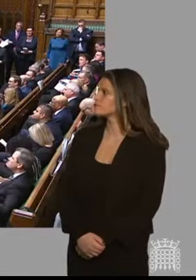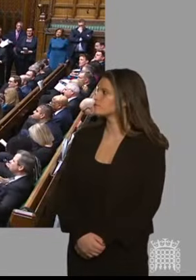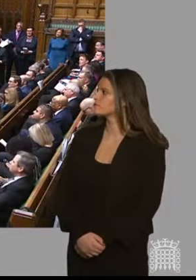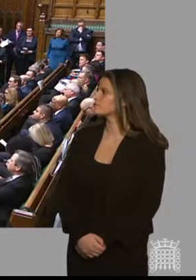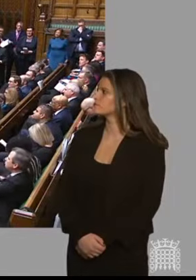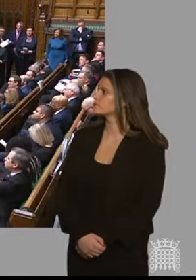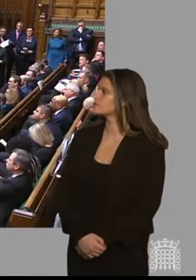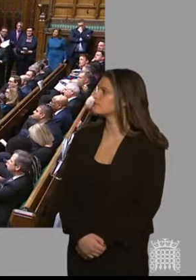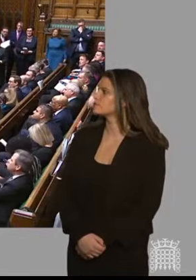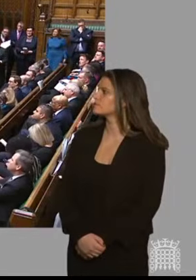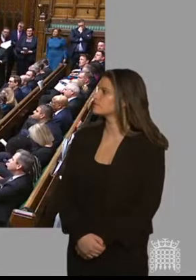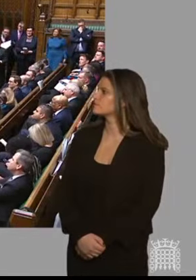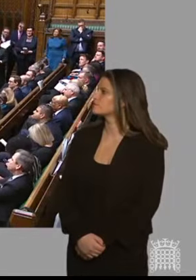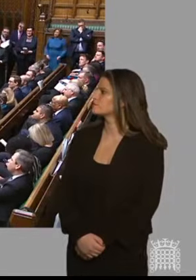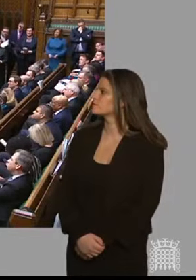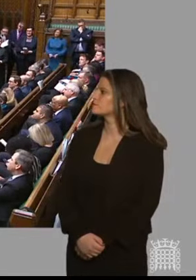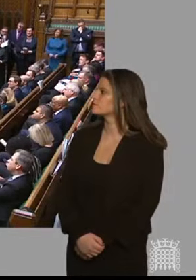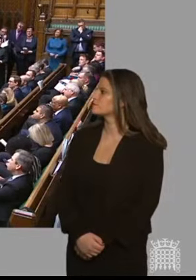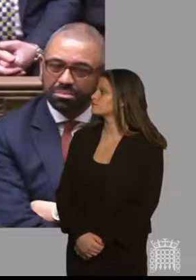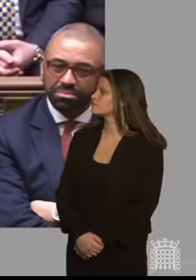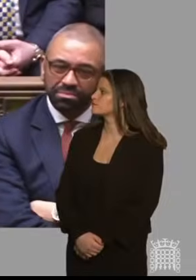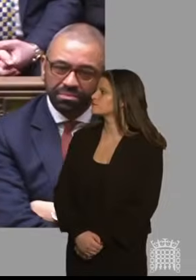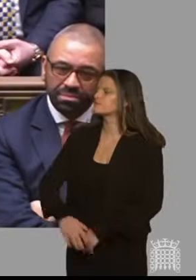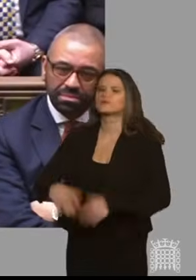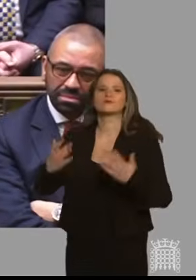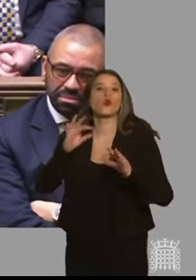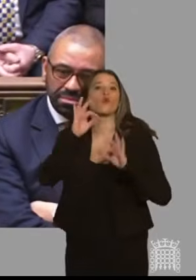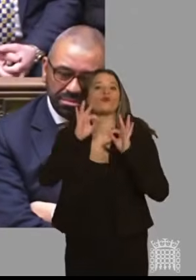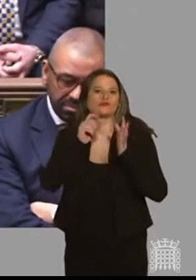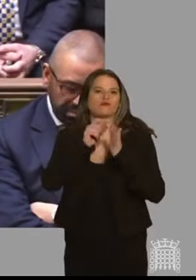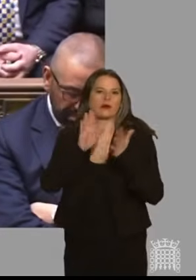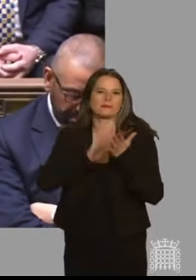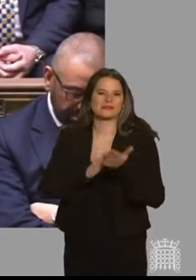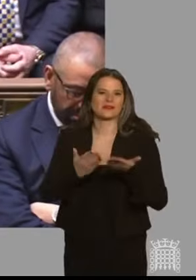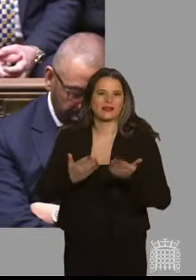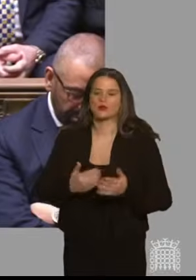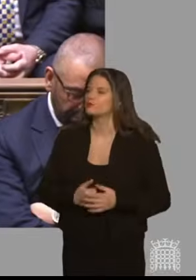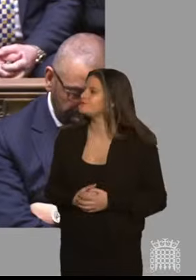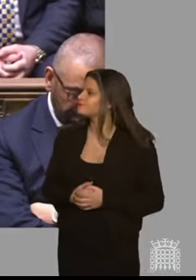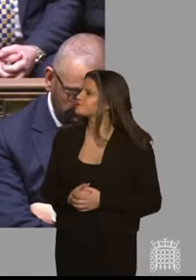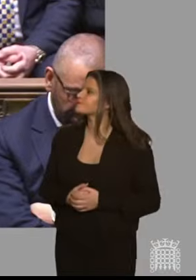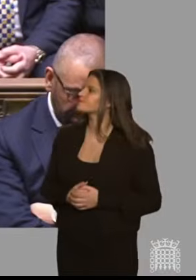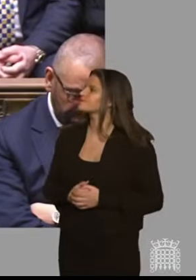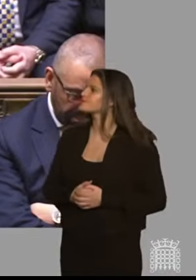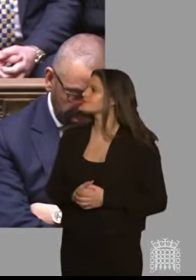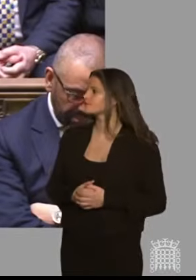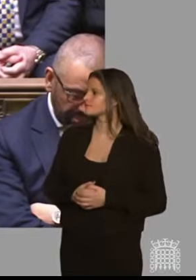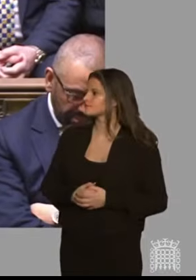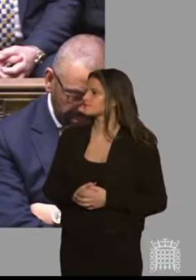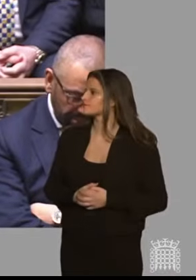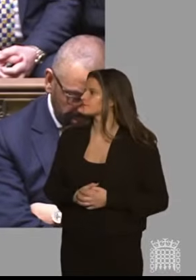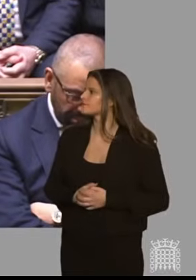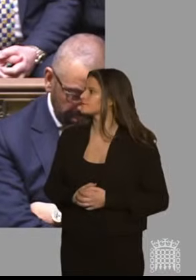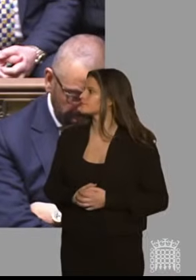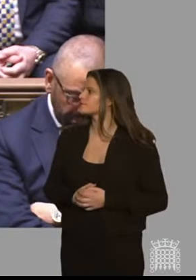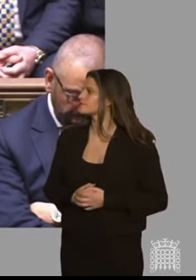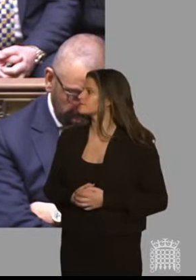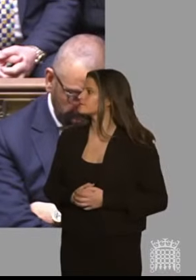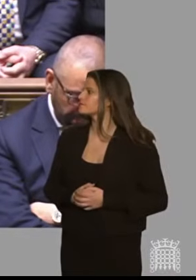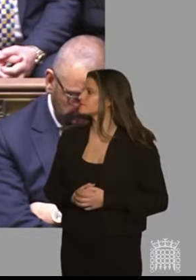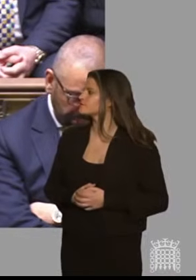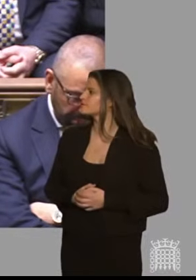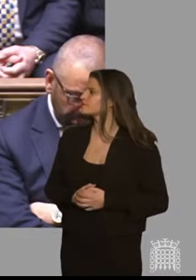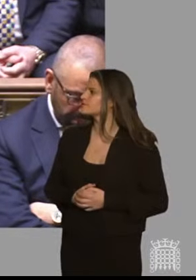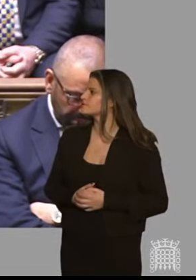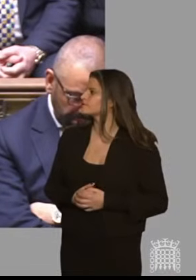the Post Office IT scandal is one of the greatest miscarriages of justice in our nation's history, and I'm determined that the victims get the justice and redress that